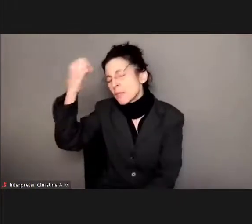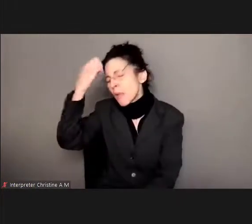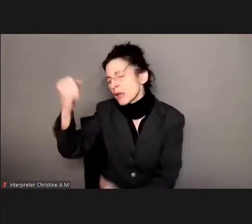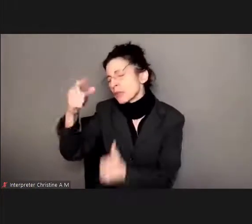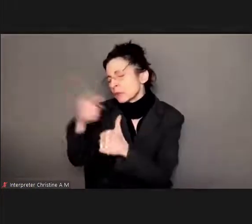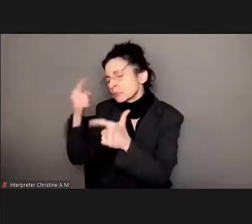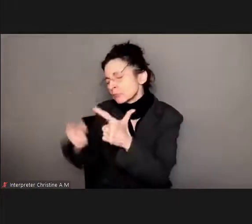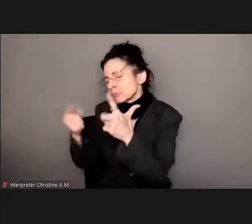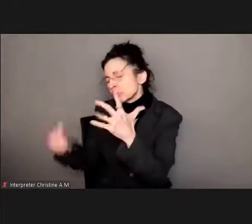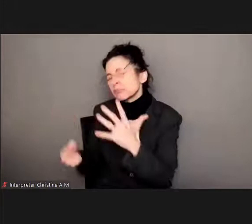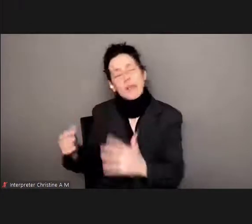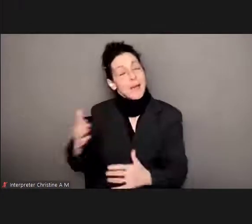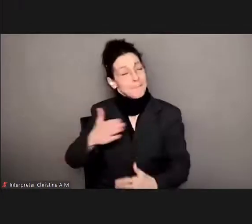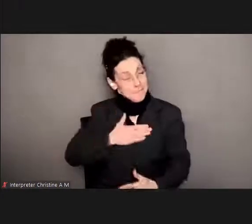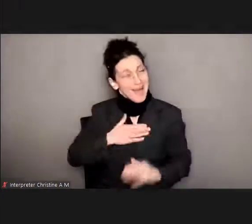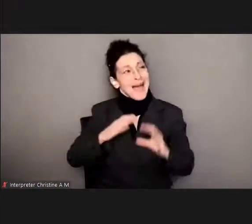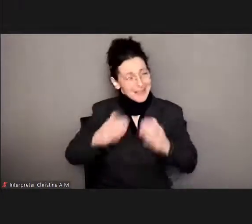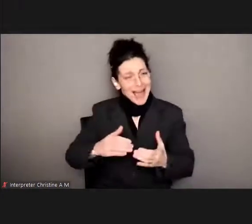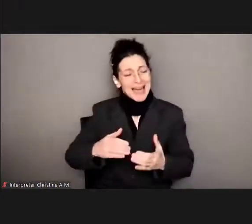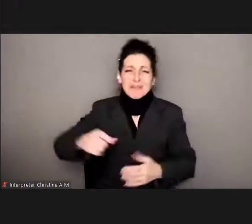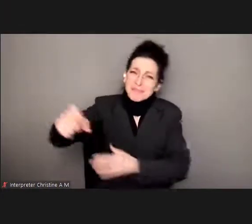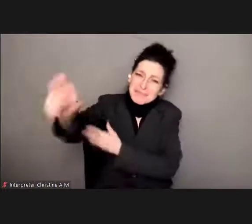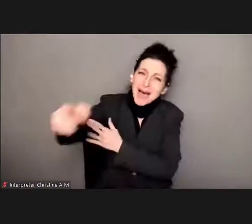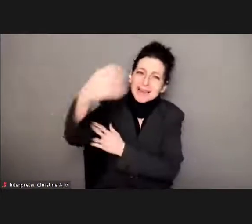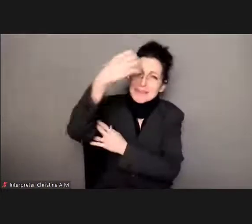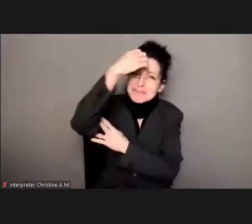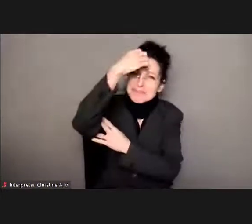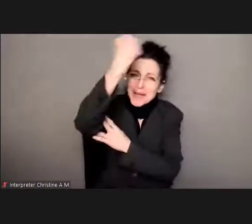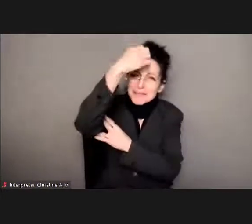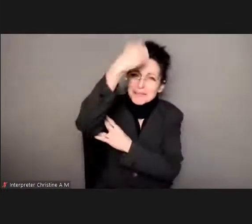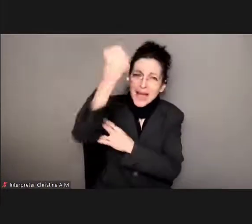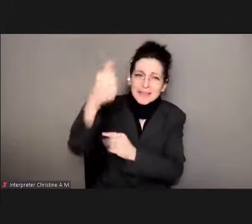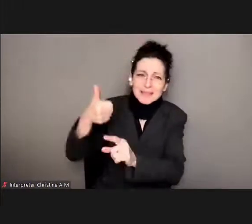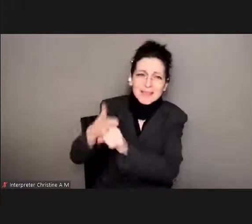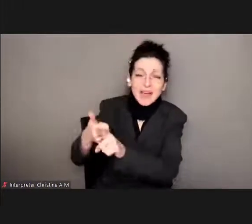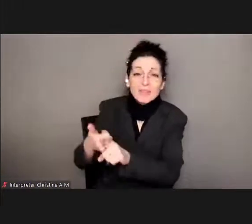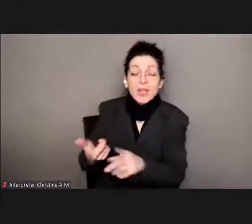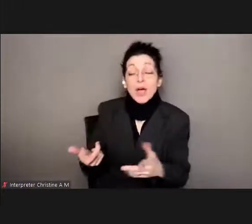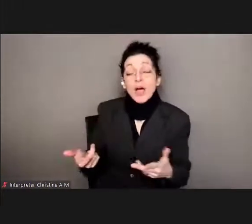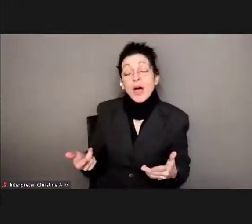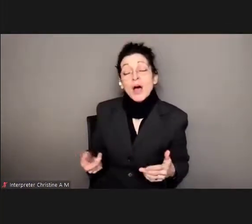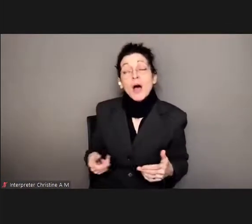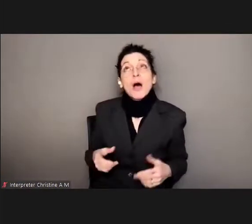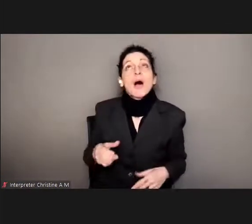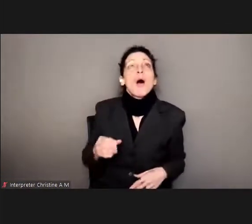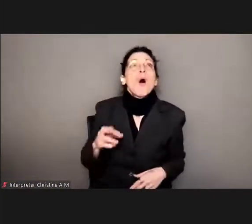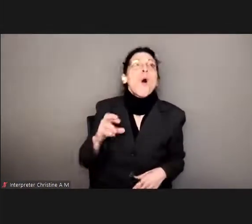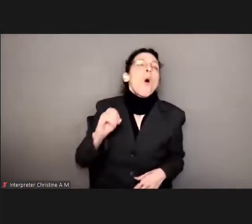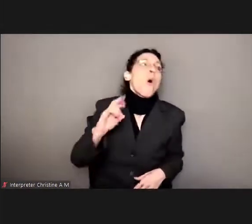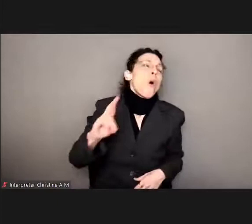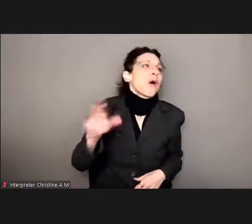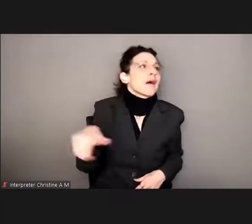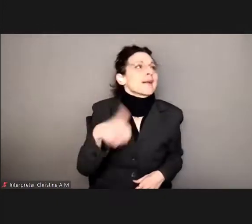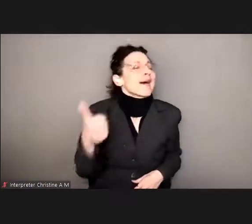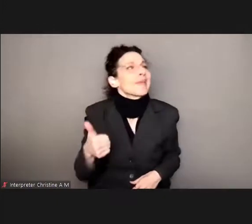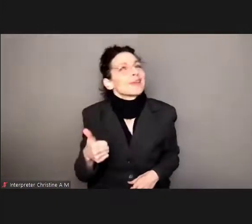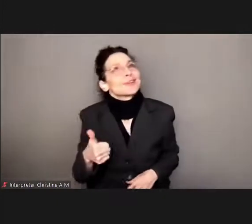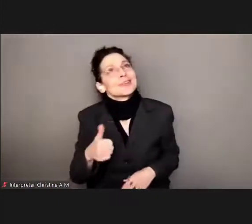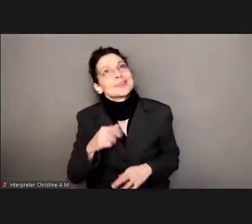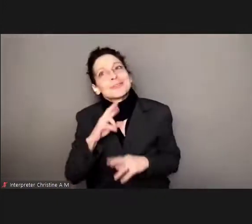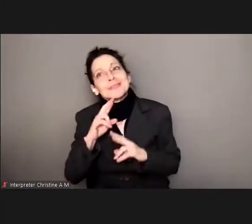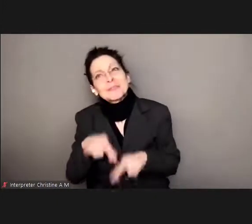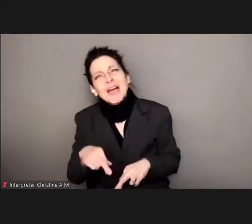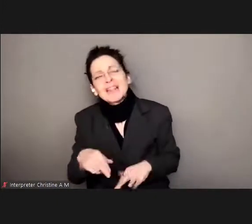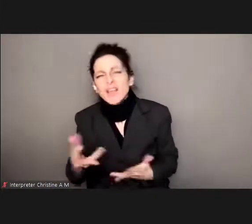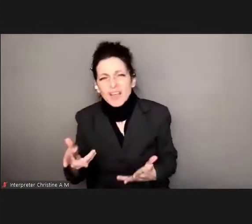that it's absolutely critical that people be able to perform at the following speed when writing in the following